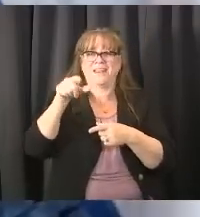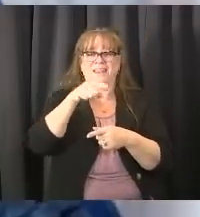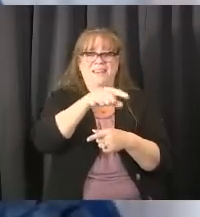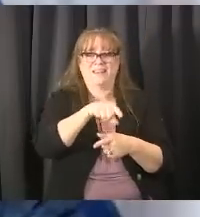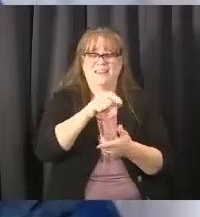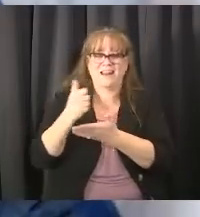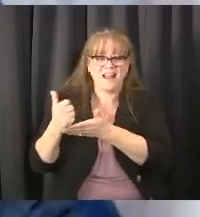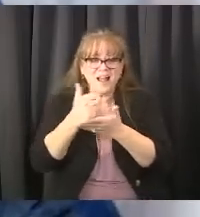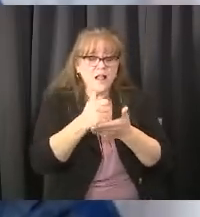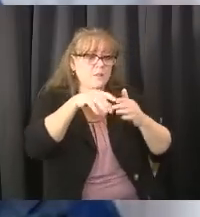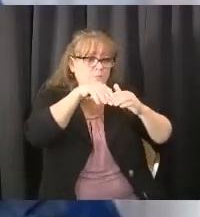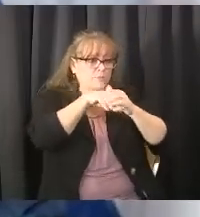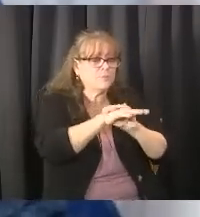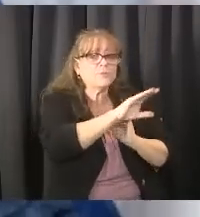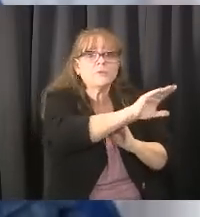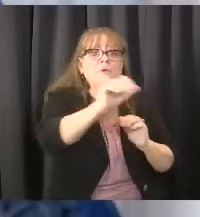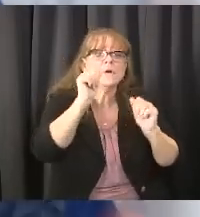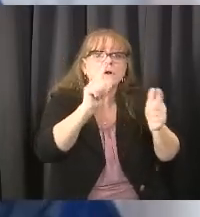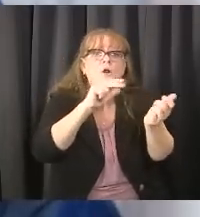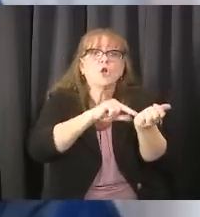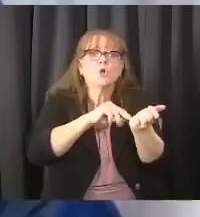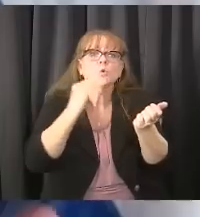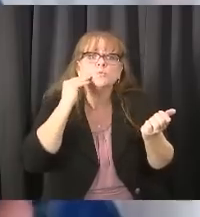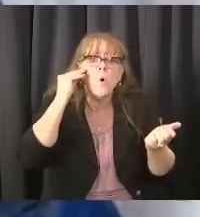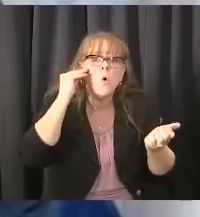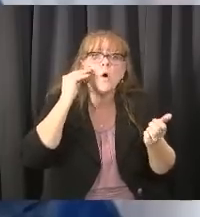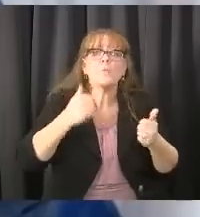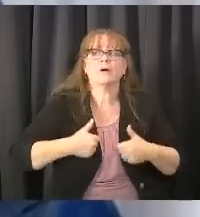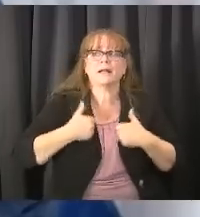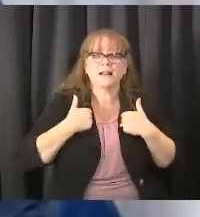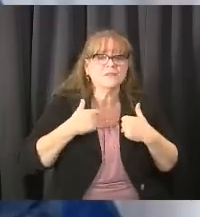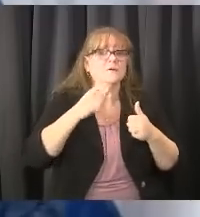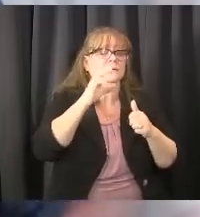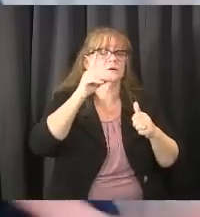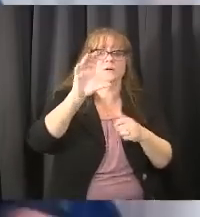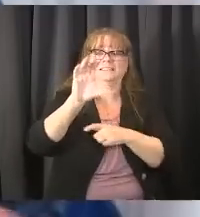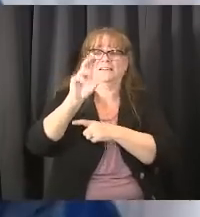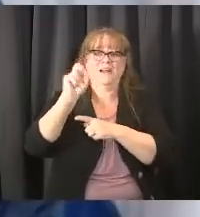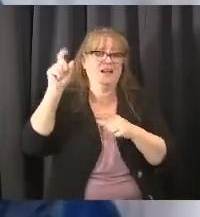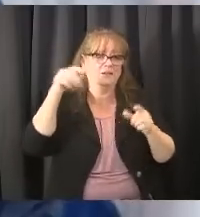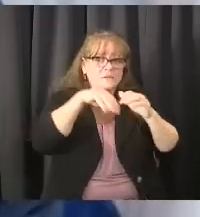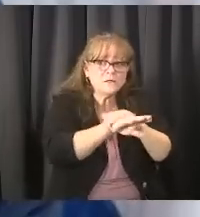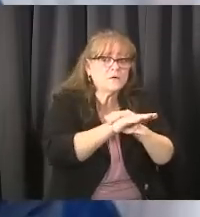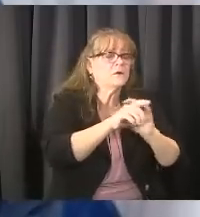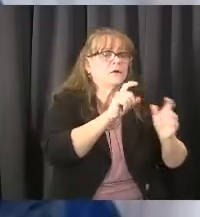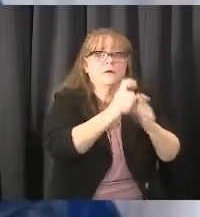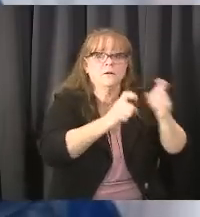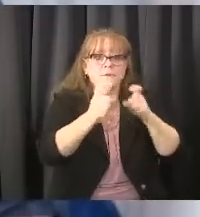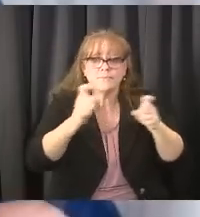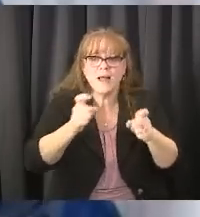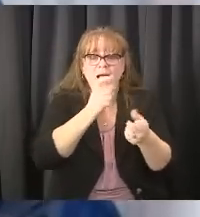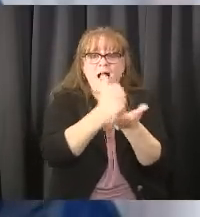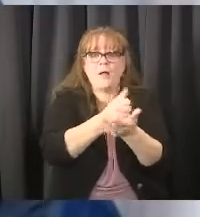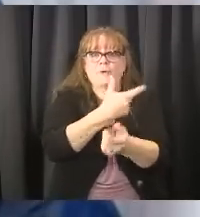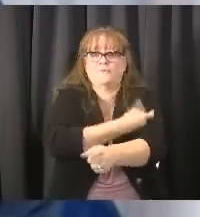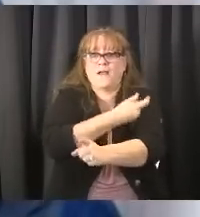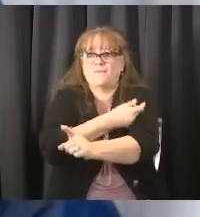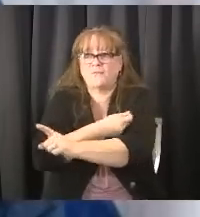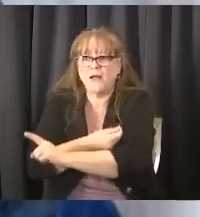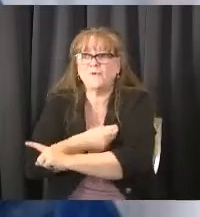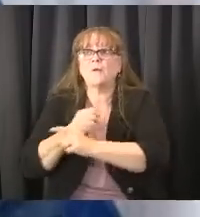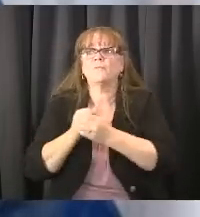And increasingly over time, us having dosage available through other pharmacies in the state that have their own